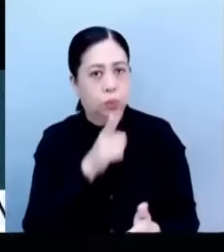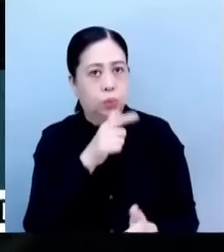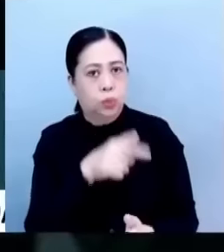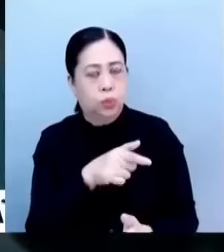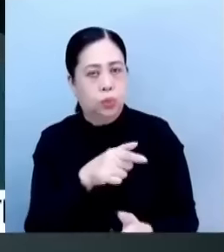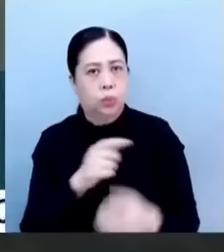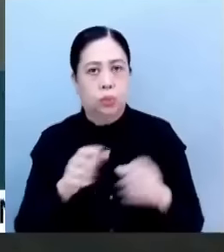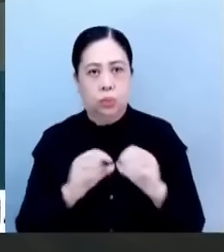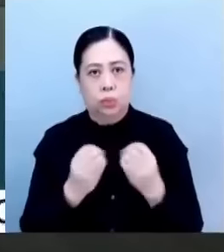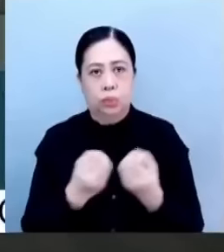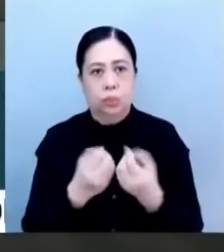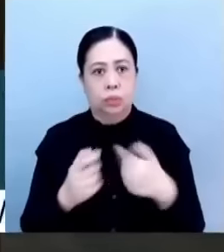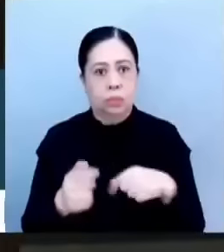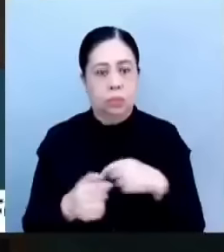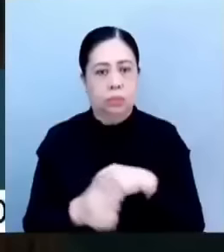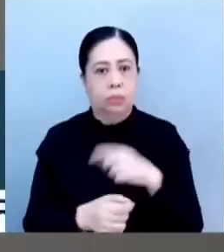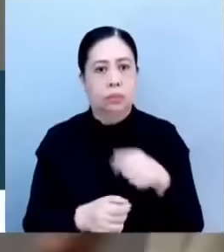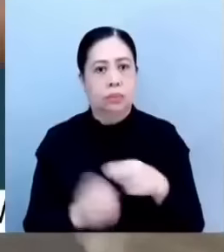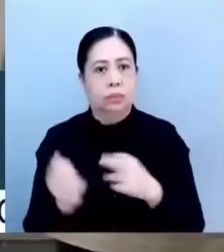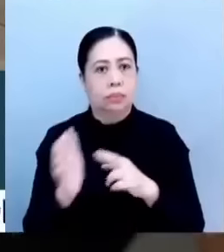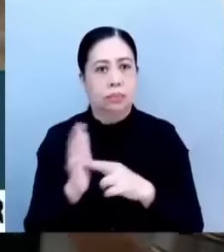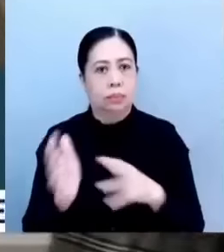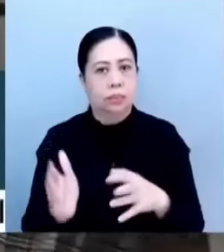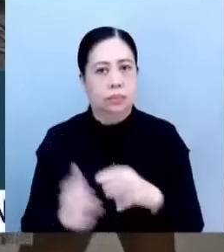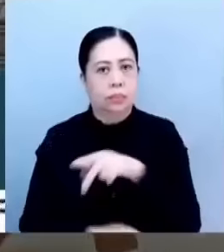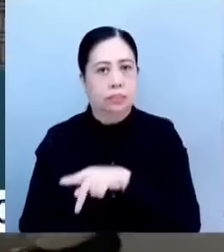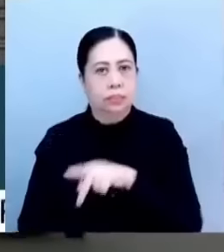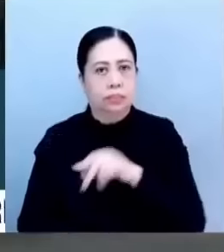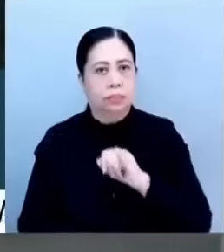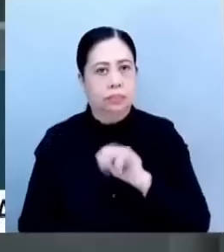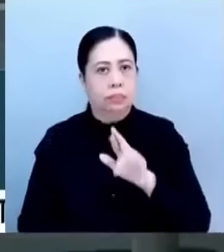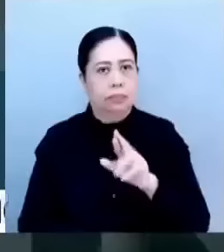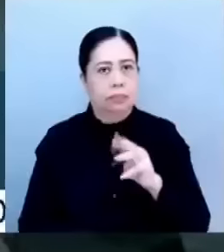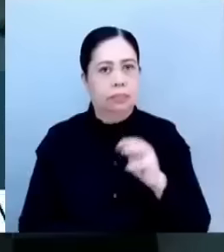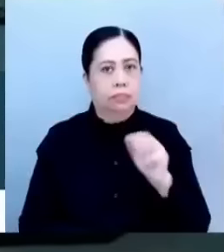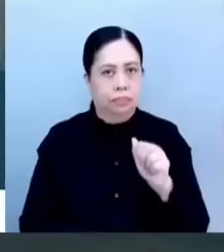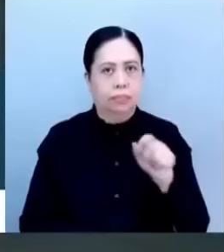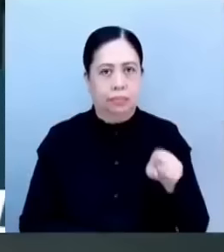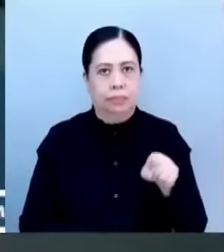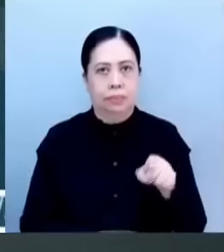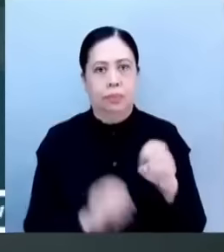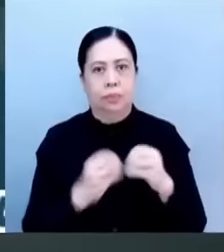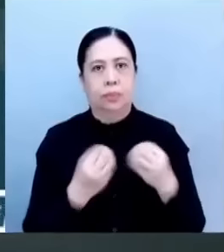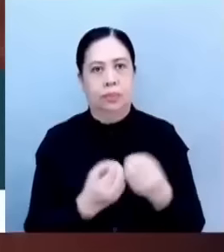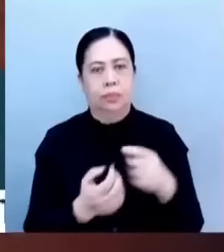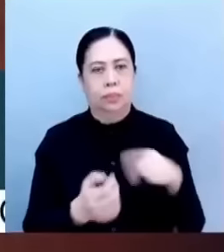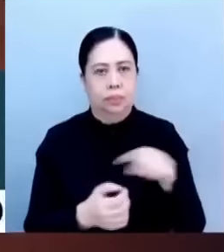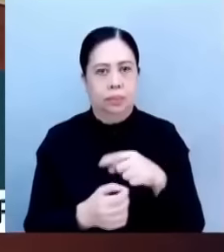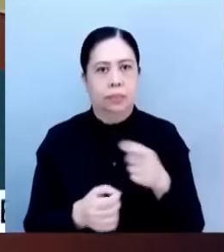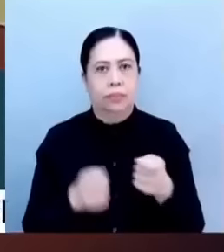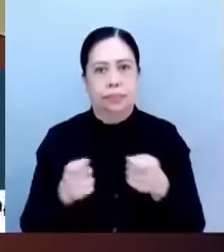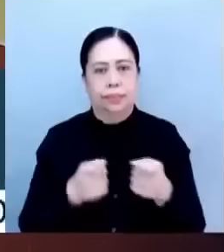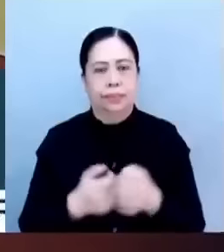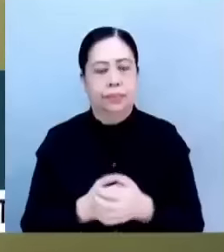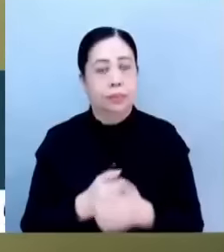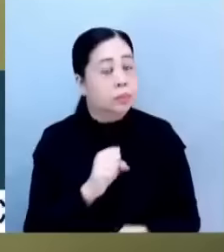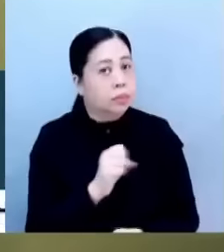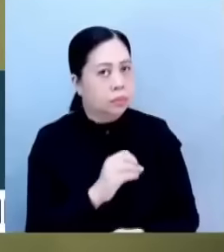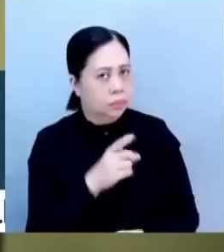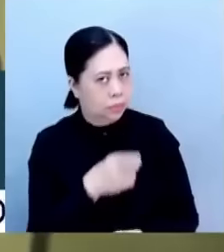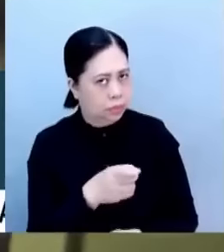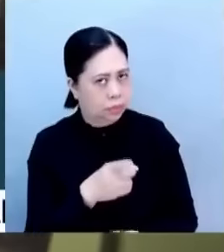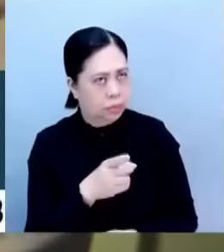in our case, we're representing their firma, who's handling that. All right. So you're